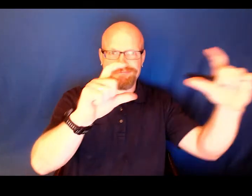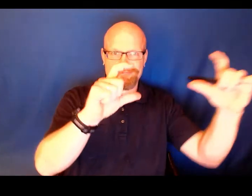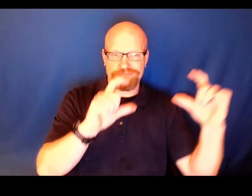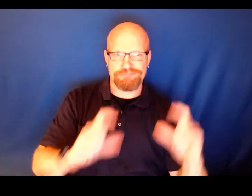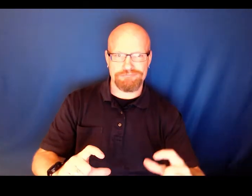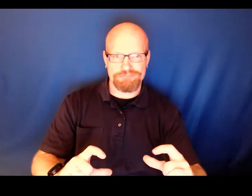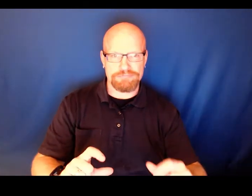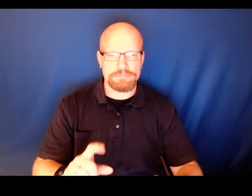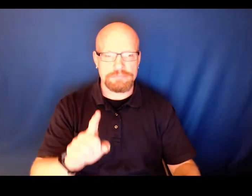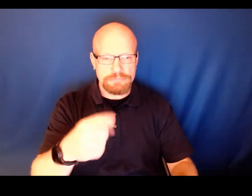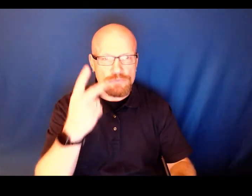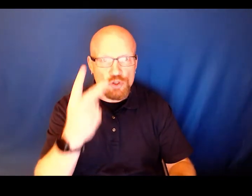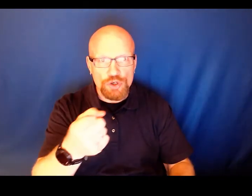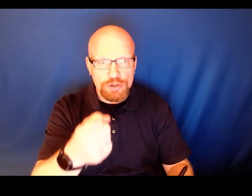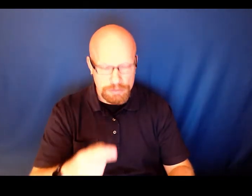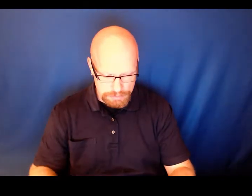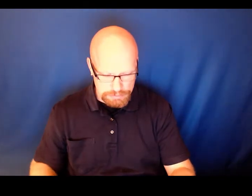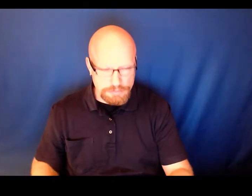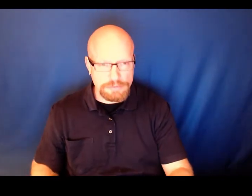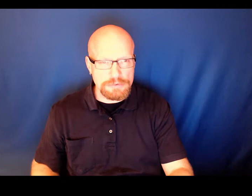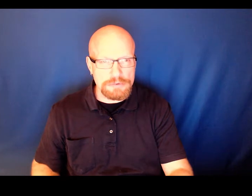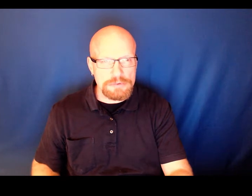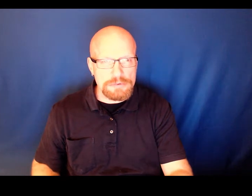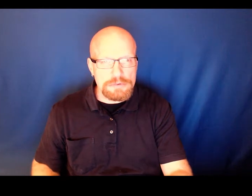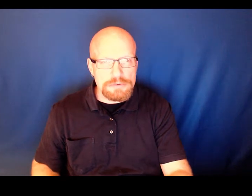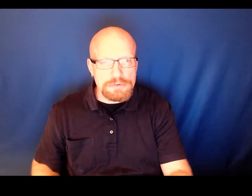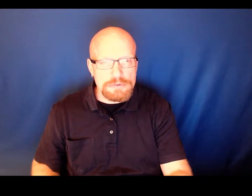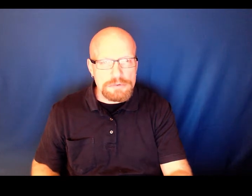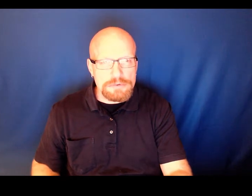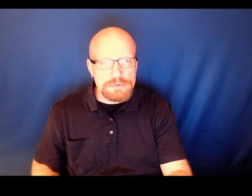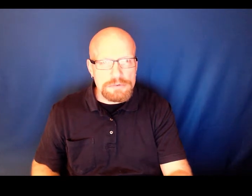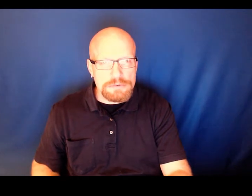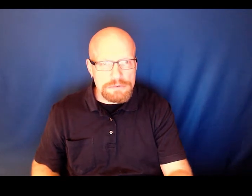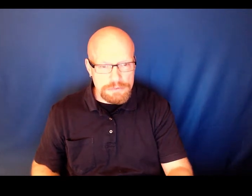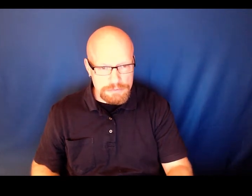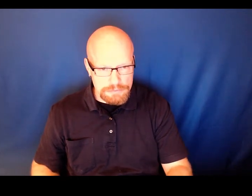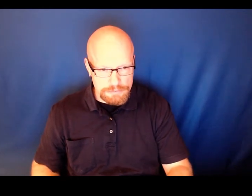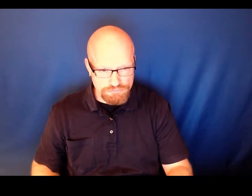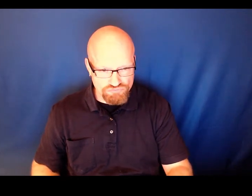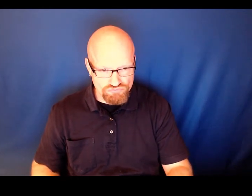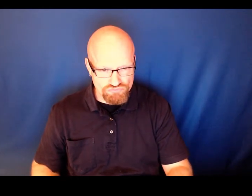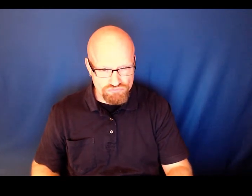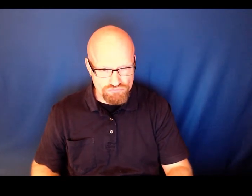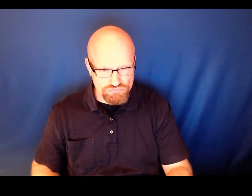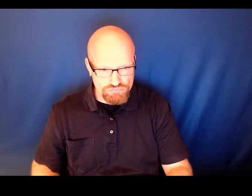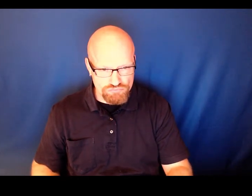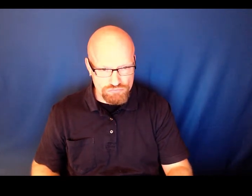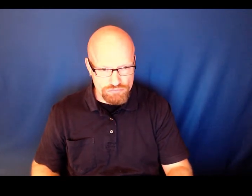We bring the second polynomial down.